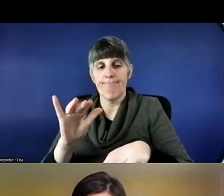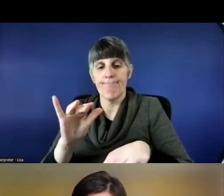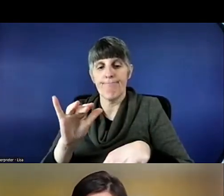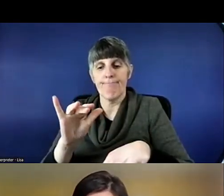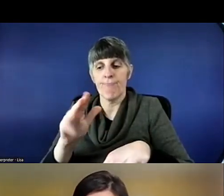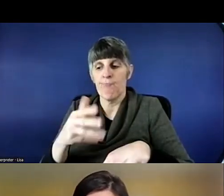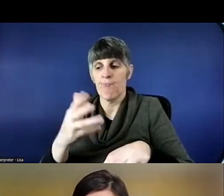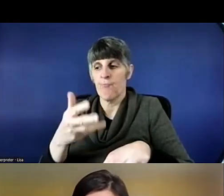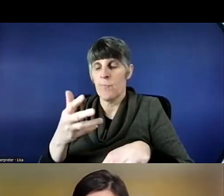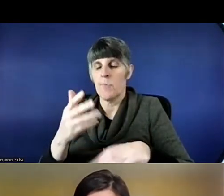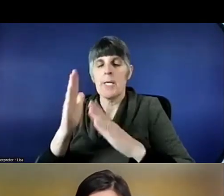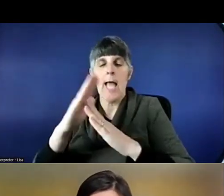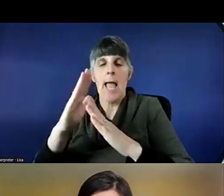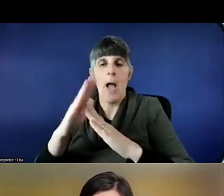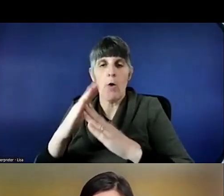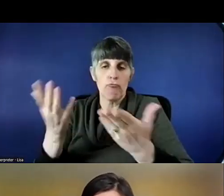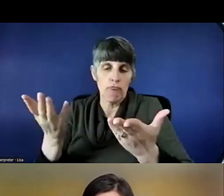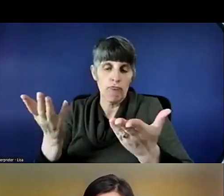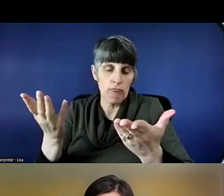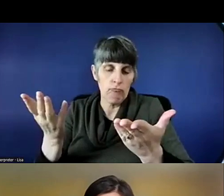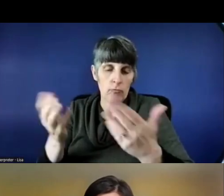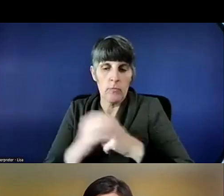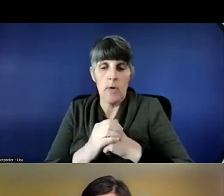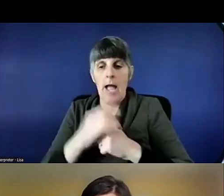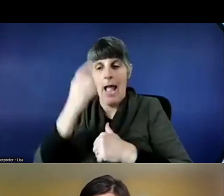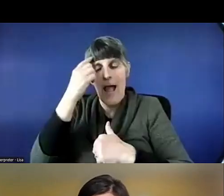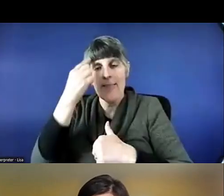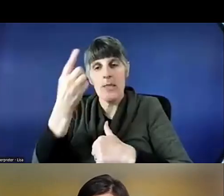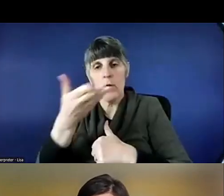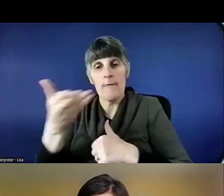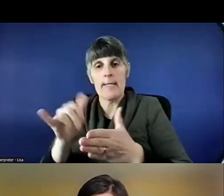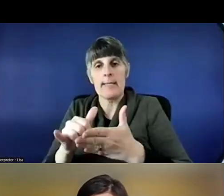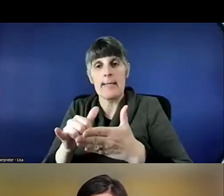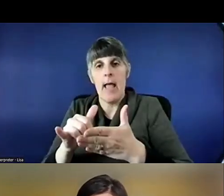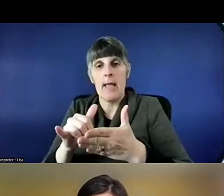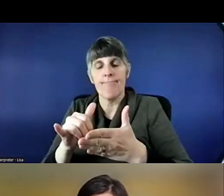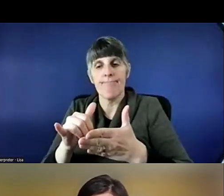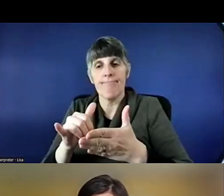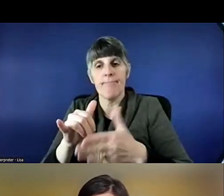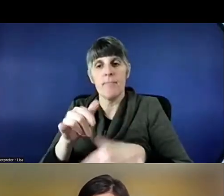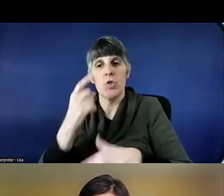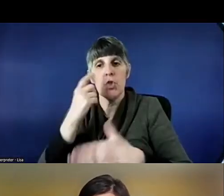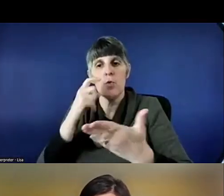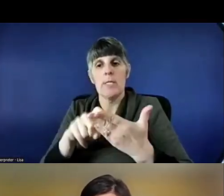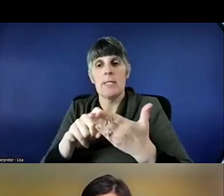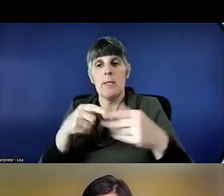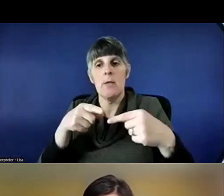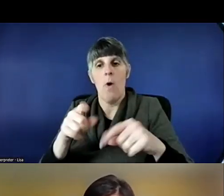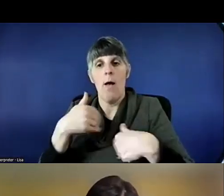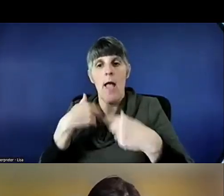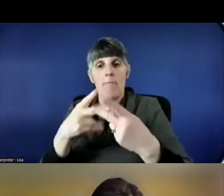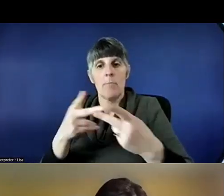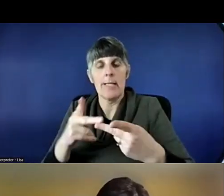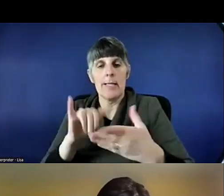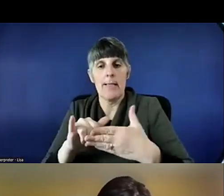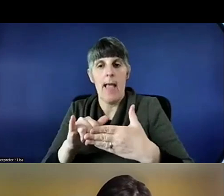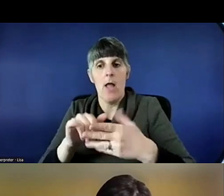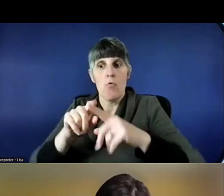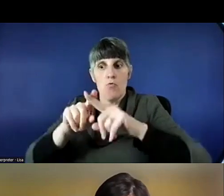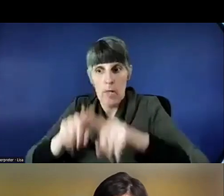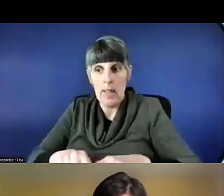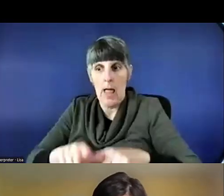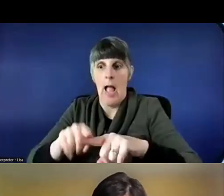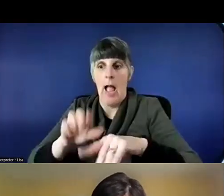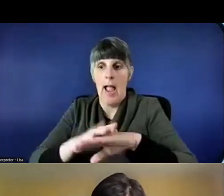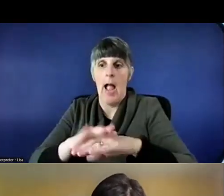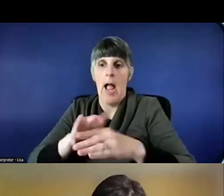the timeout, right? And I think one of the things that you see when there's places which are relying heavily on the use